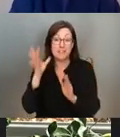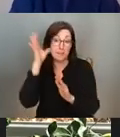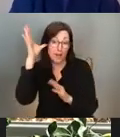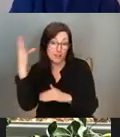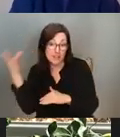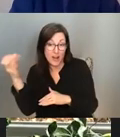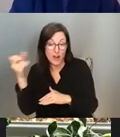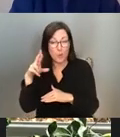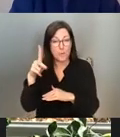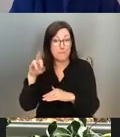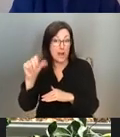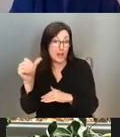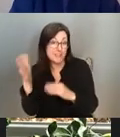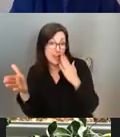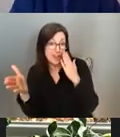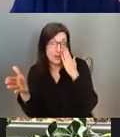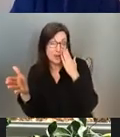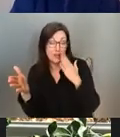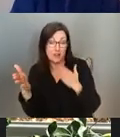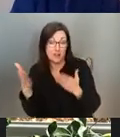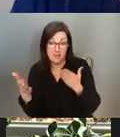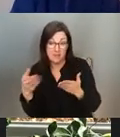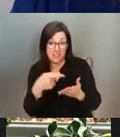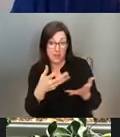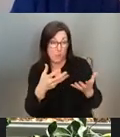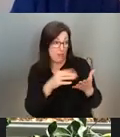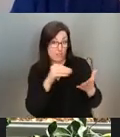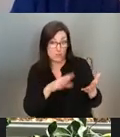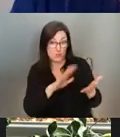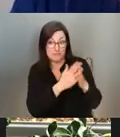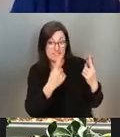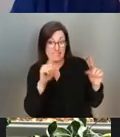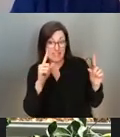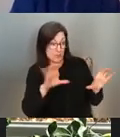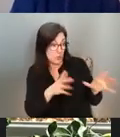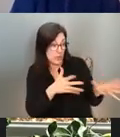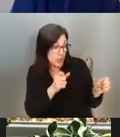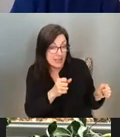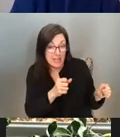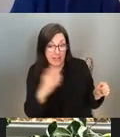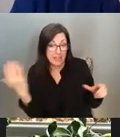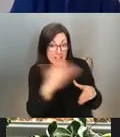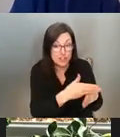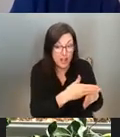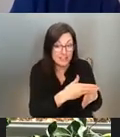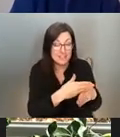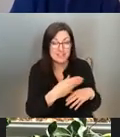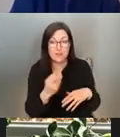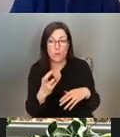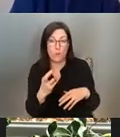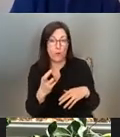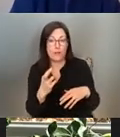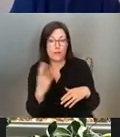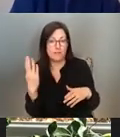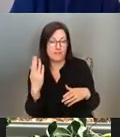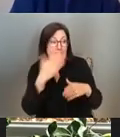paraprofessional, they might want that student to be successful and do it quickly, so they'll interject or they'll interrupt